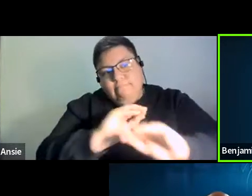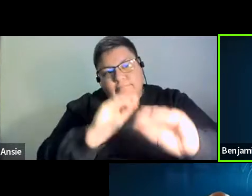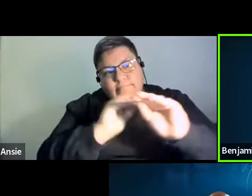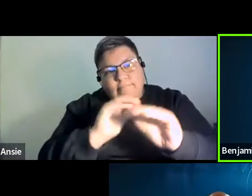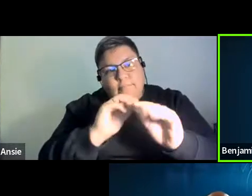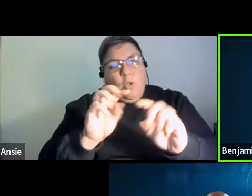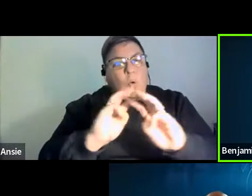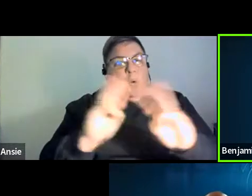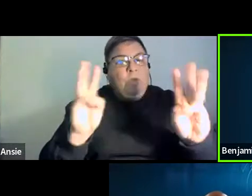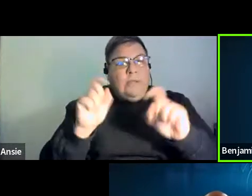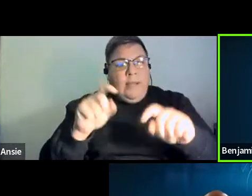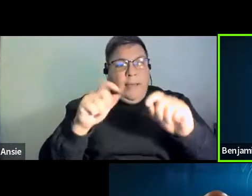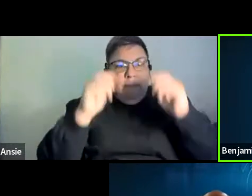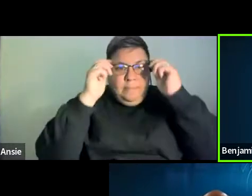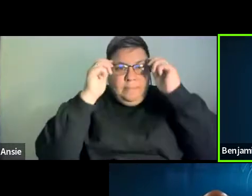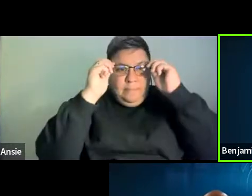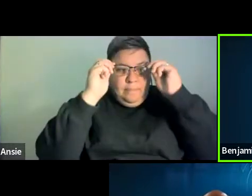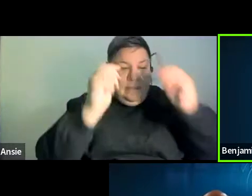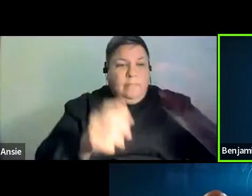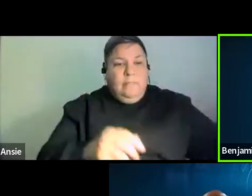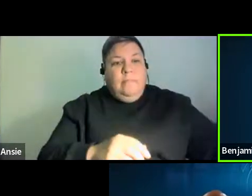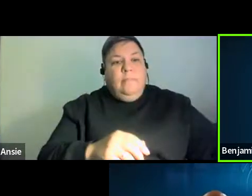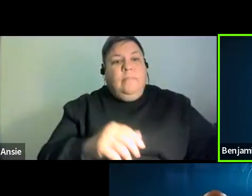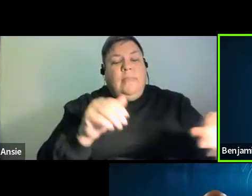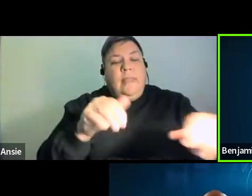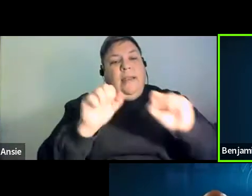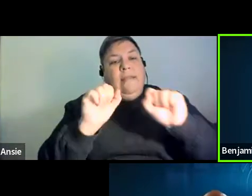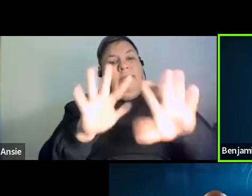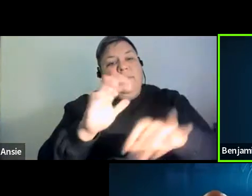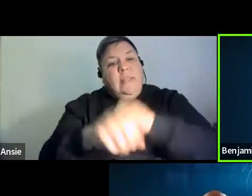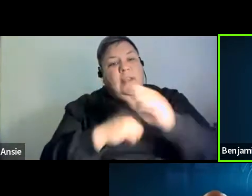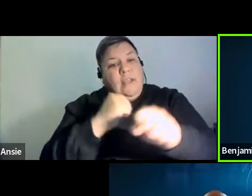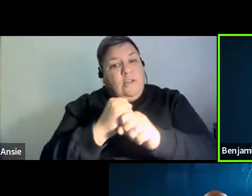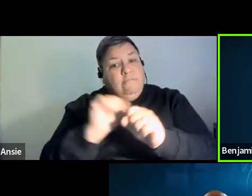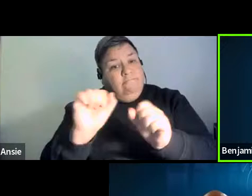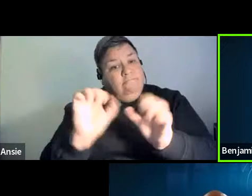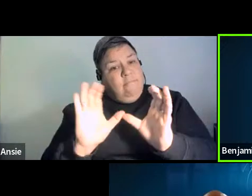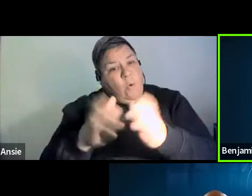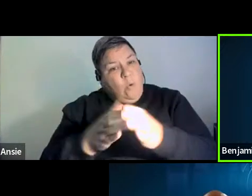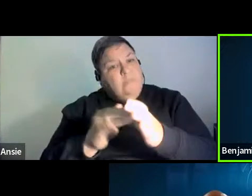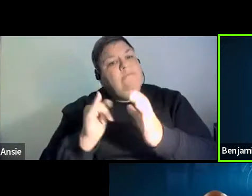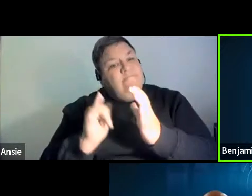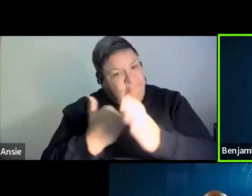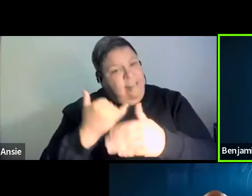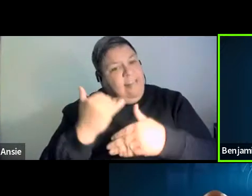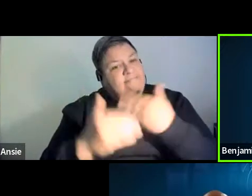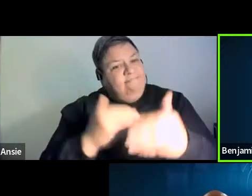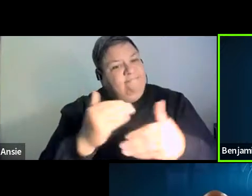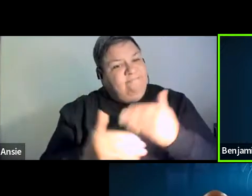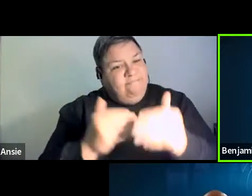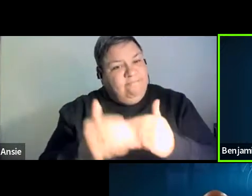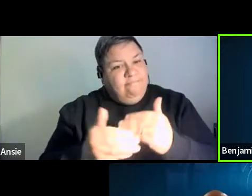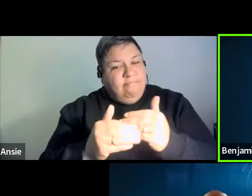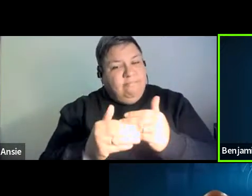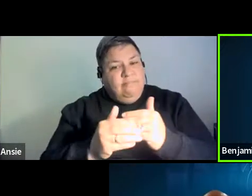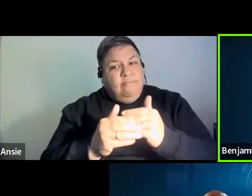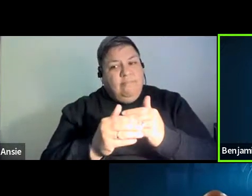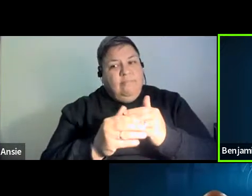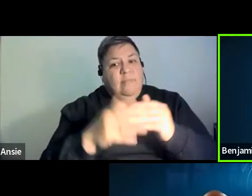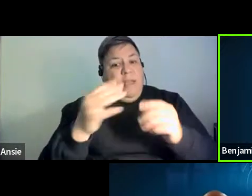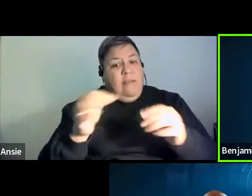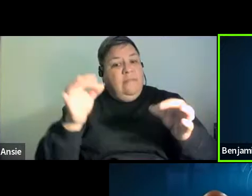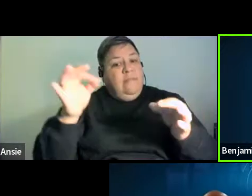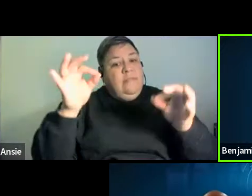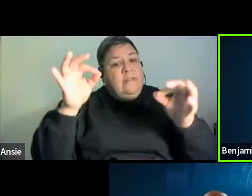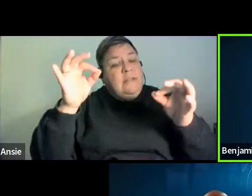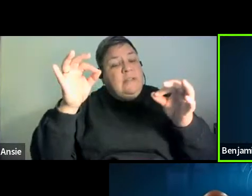Cape region during his 15-year tenure at the organization, and still counting. He holds a certificate in